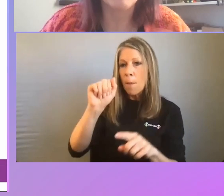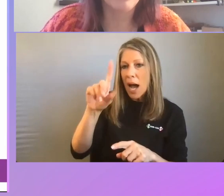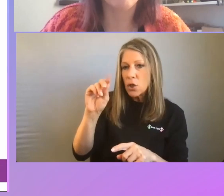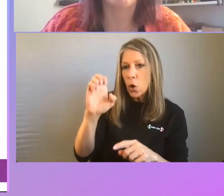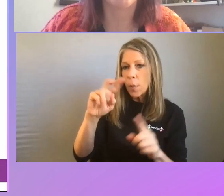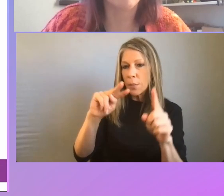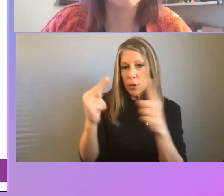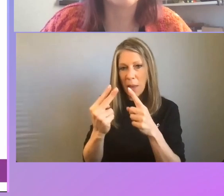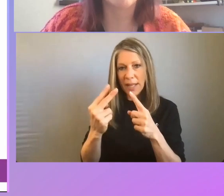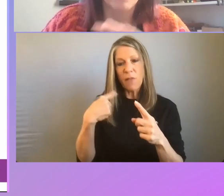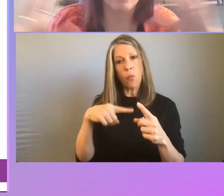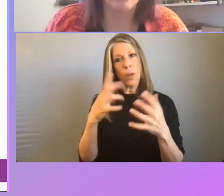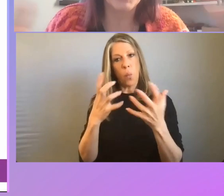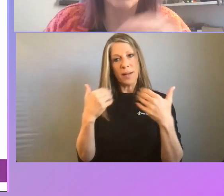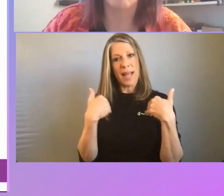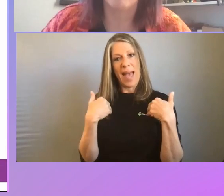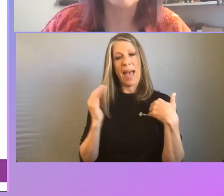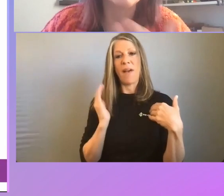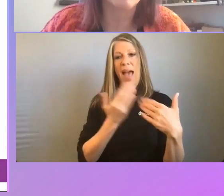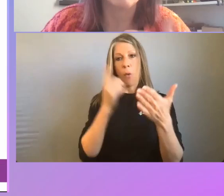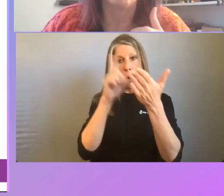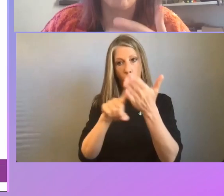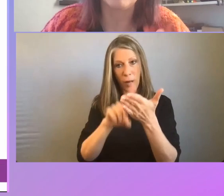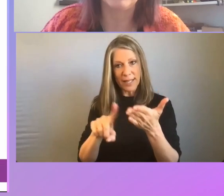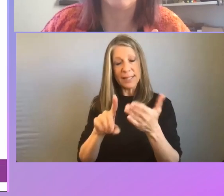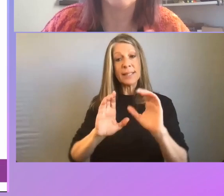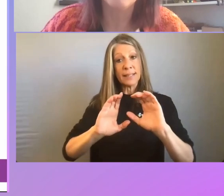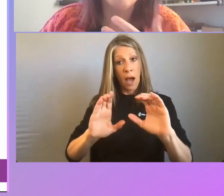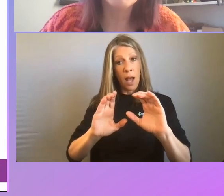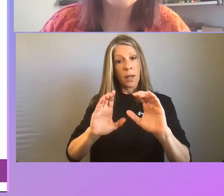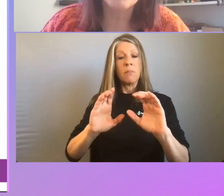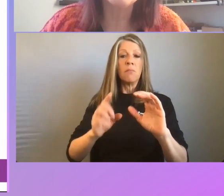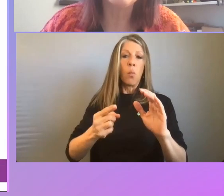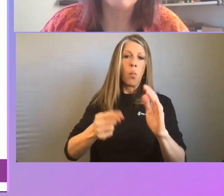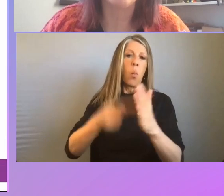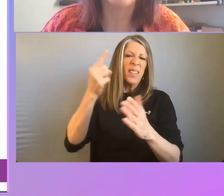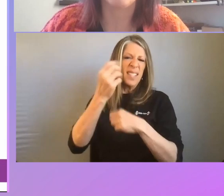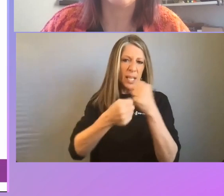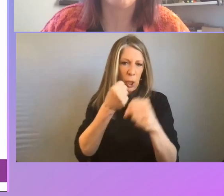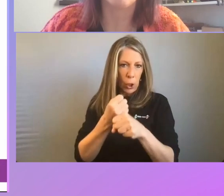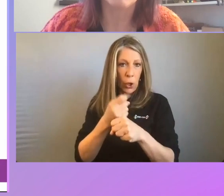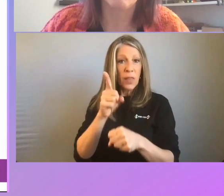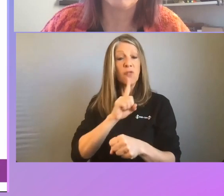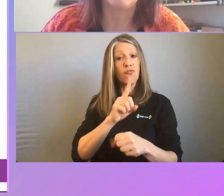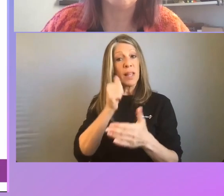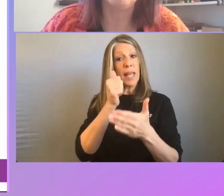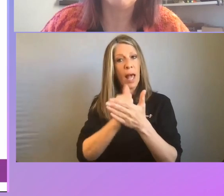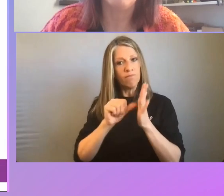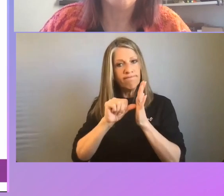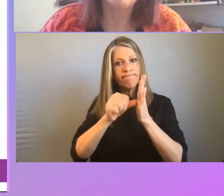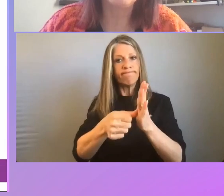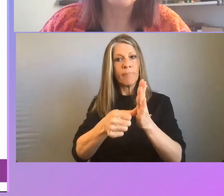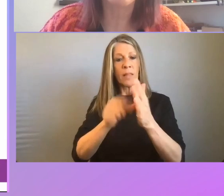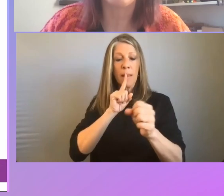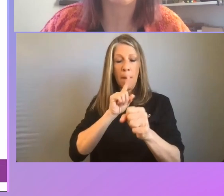we aim to have our audits, our external audits, done once a year. This really helps reinforce not only the